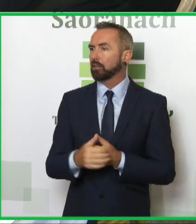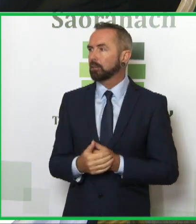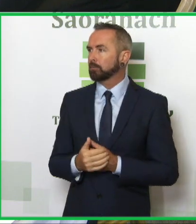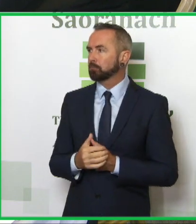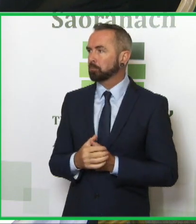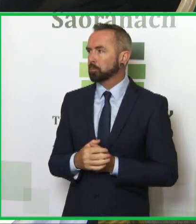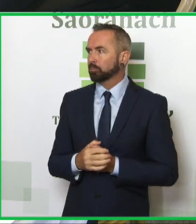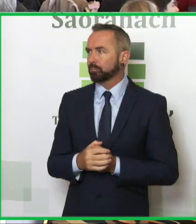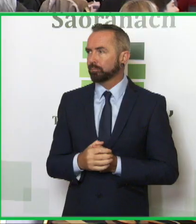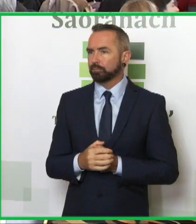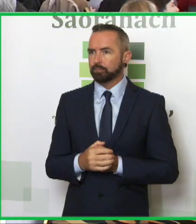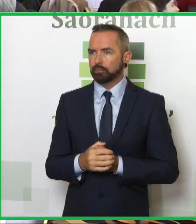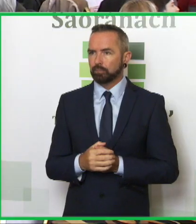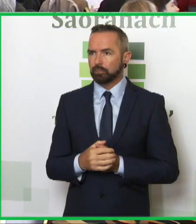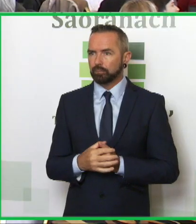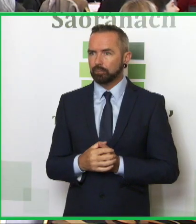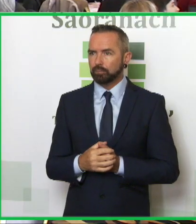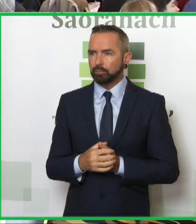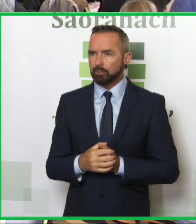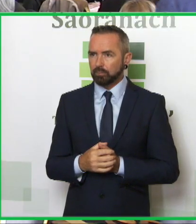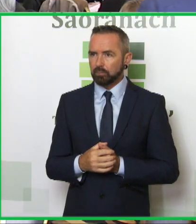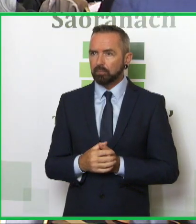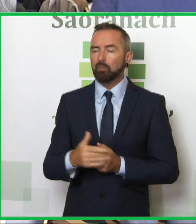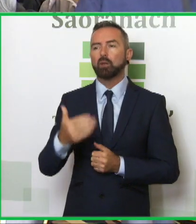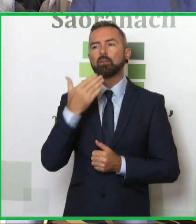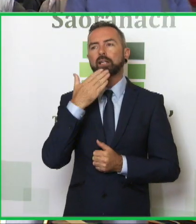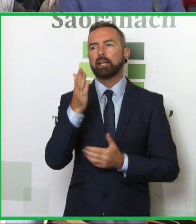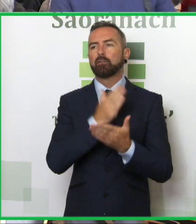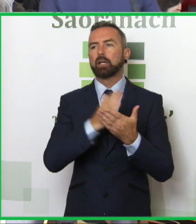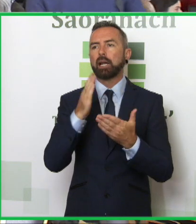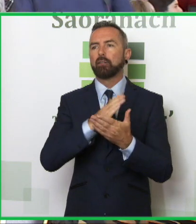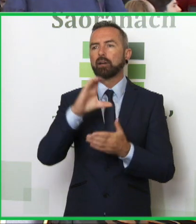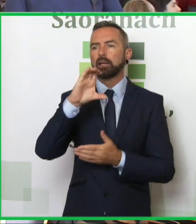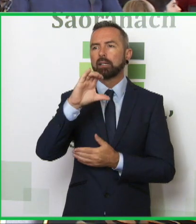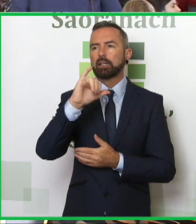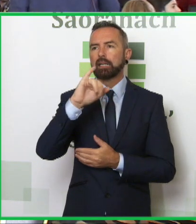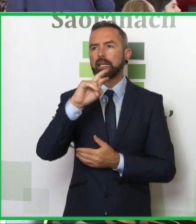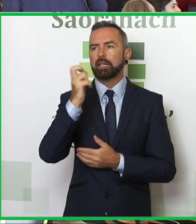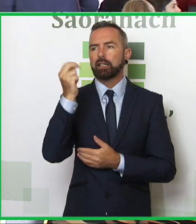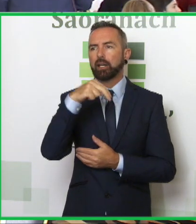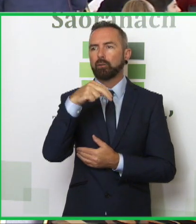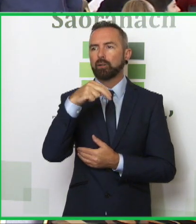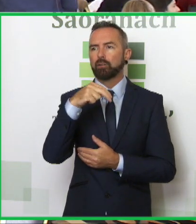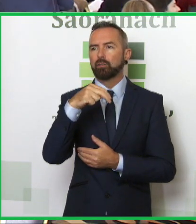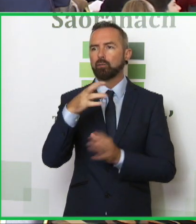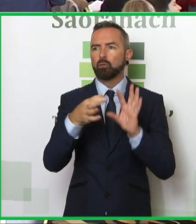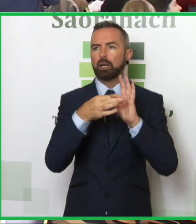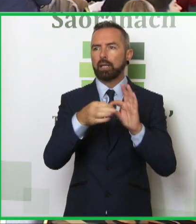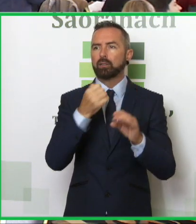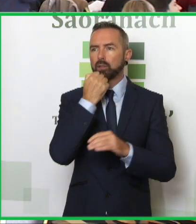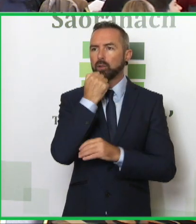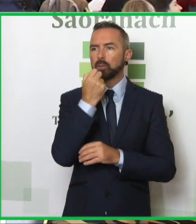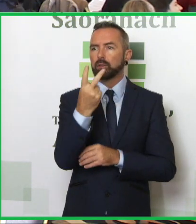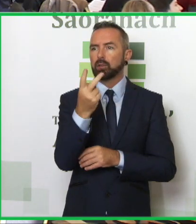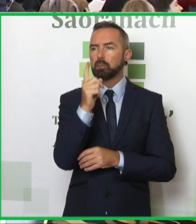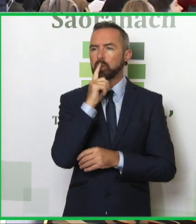Table 11. Thanks, Kieran, for clarifying that in relation to number 2.